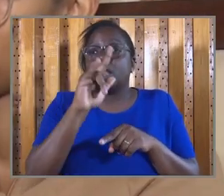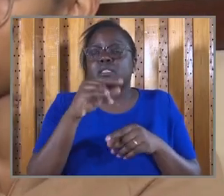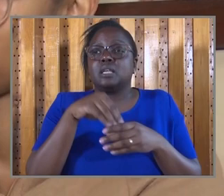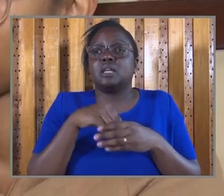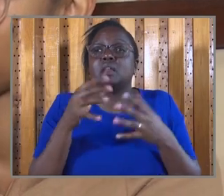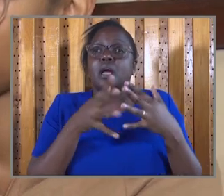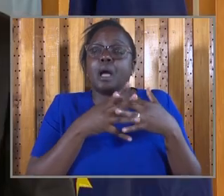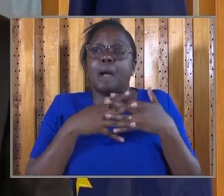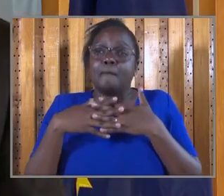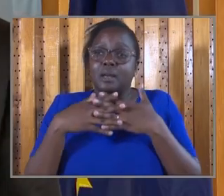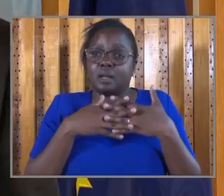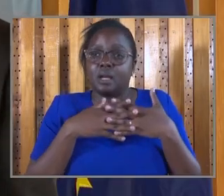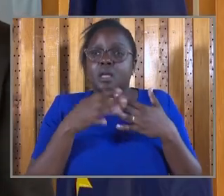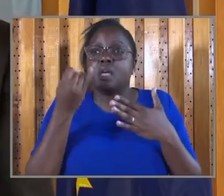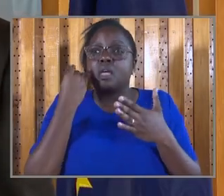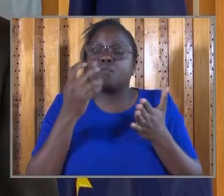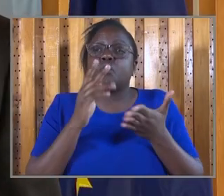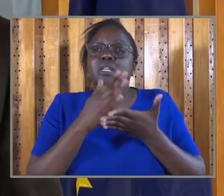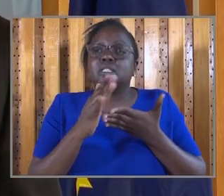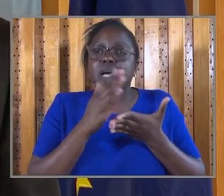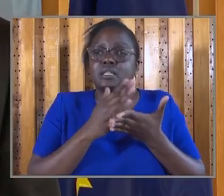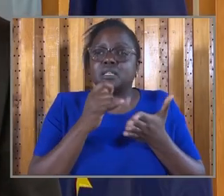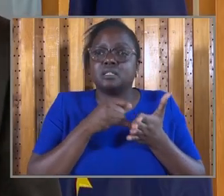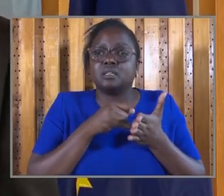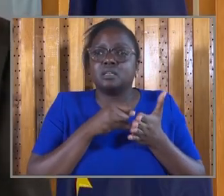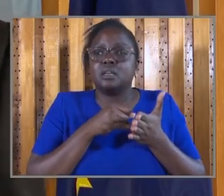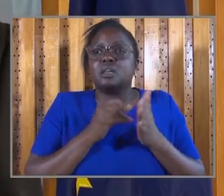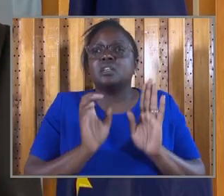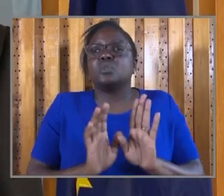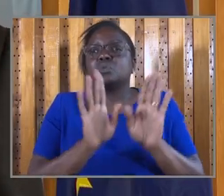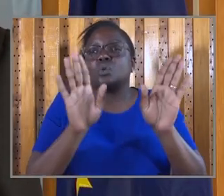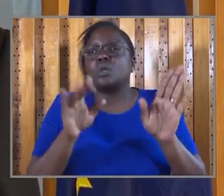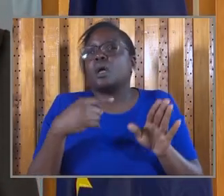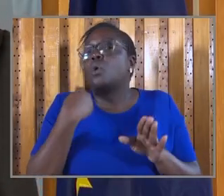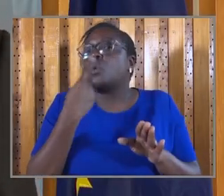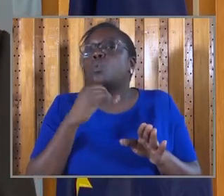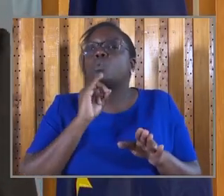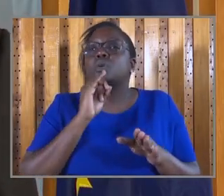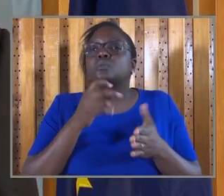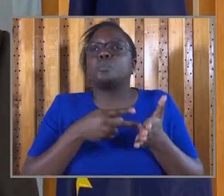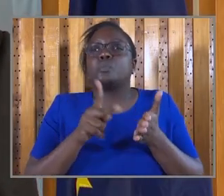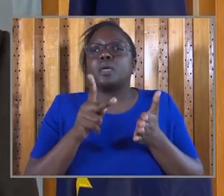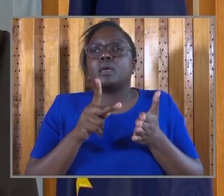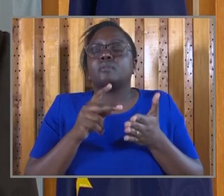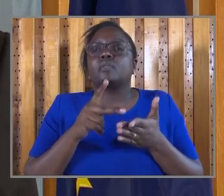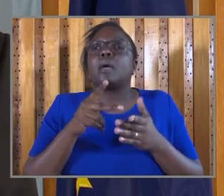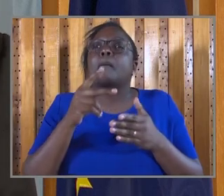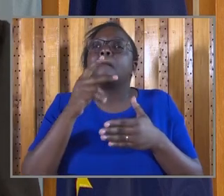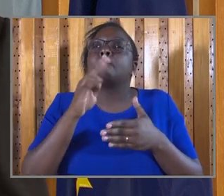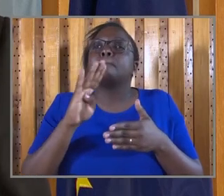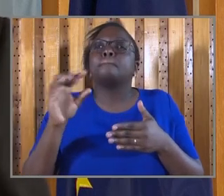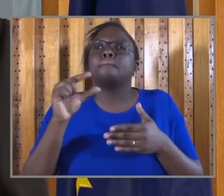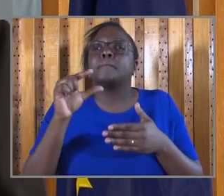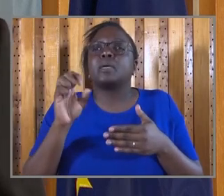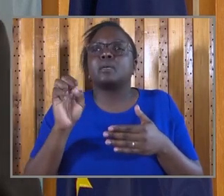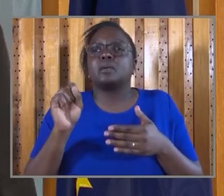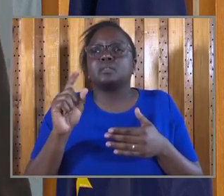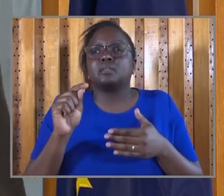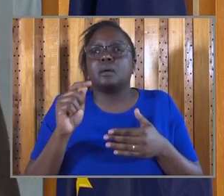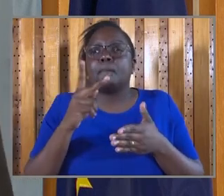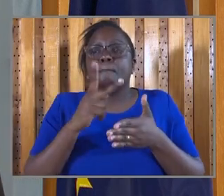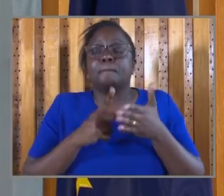tax flights or kerosene use, it's pretty clear who is going to pay the biggest part of the bill. And that's only fair,